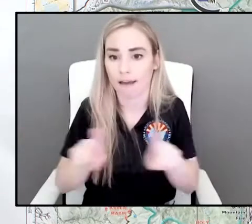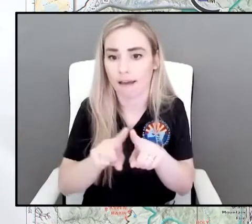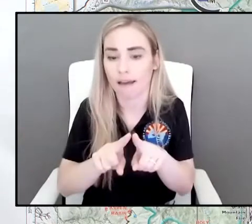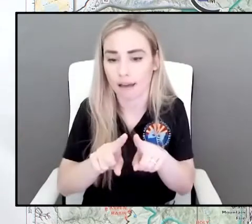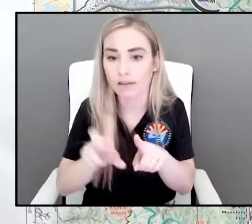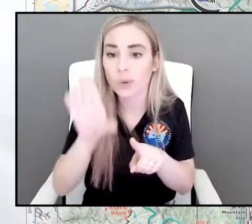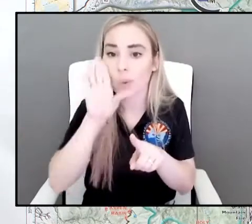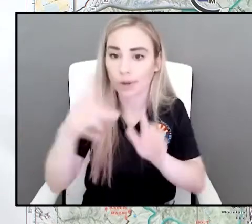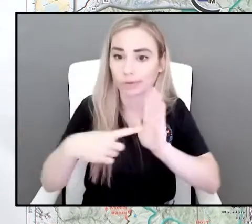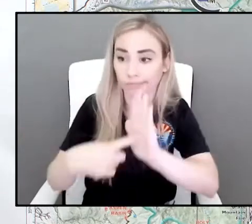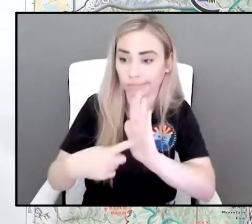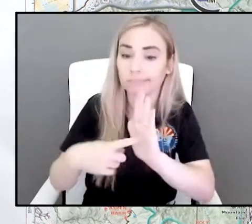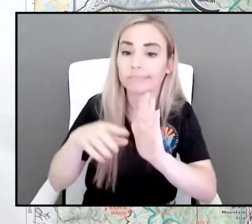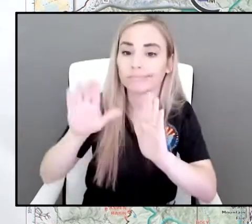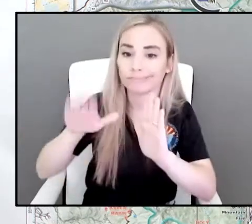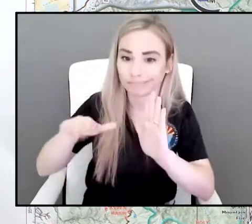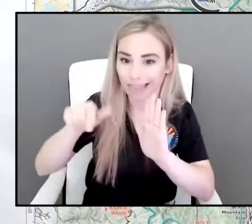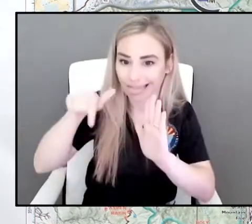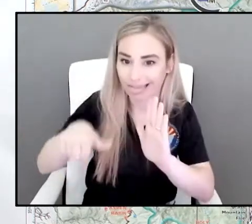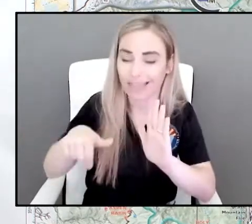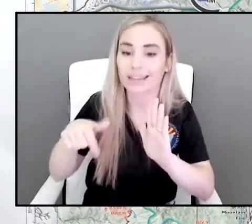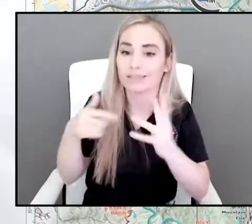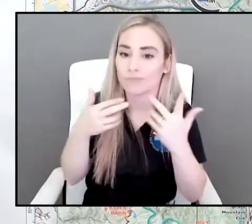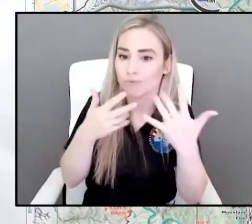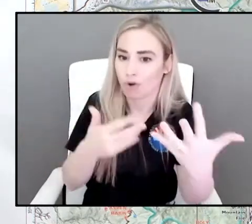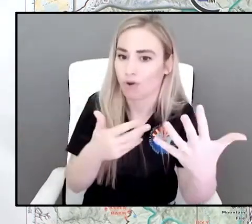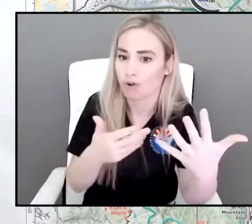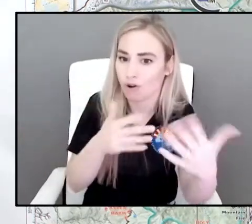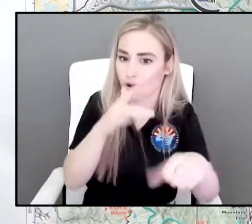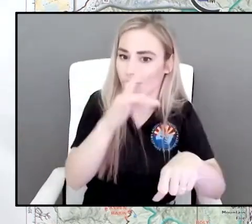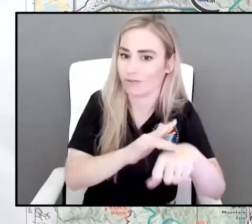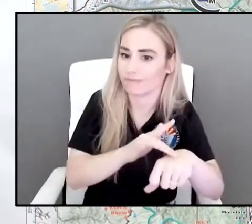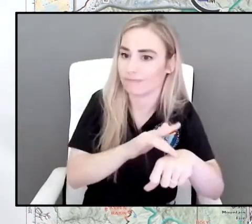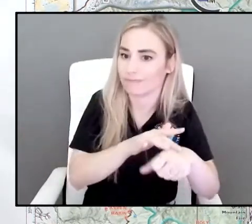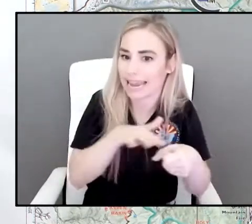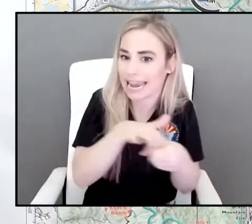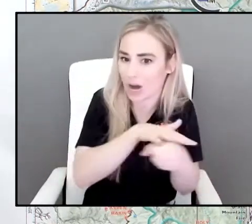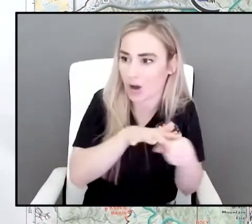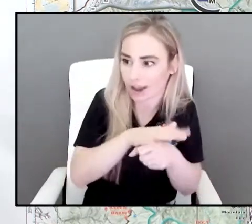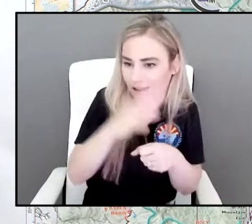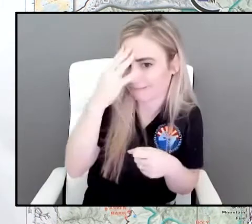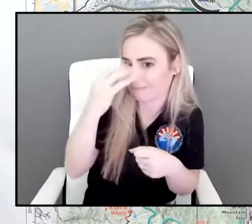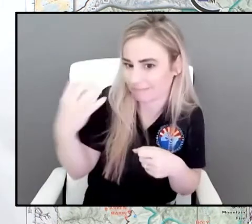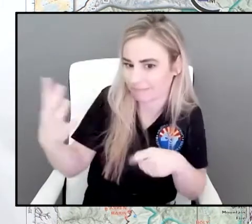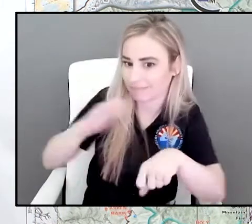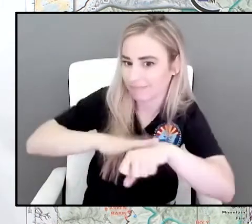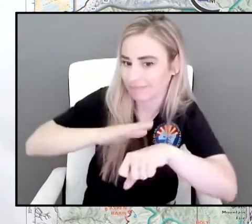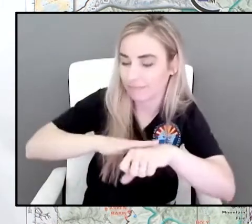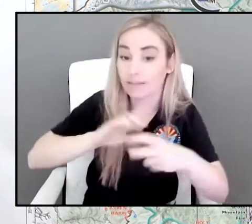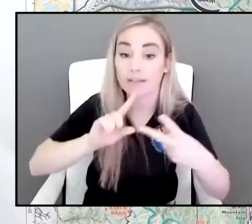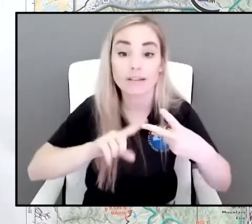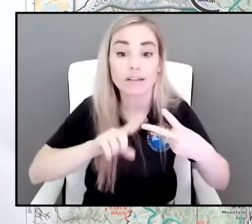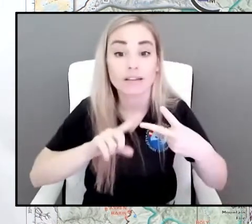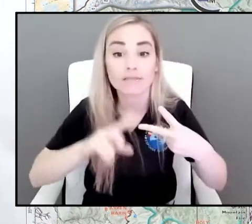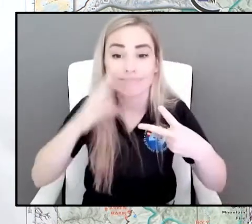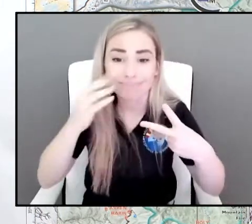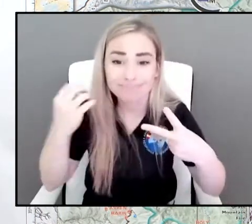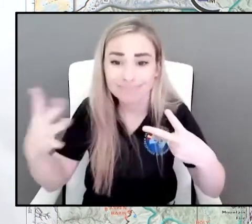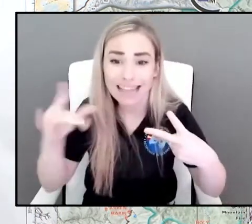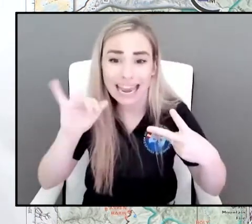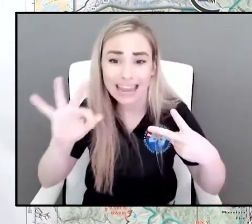area emergency, where you've entered that burn scar, as well as when you are at risk for potential flooding.